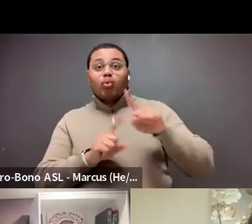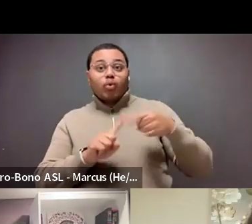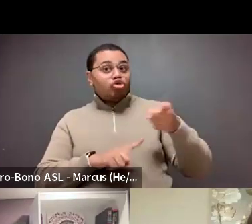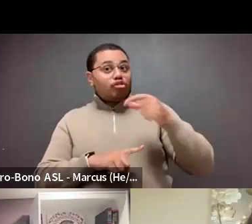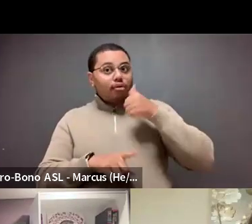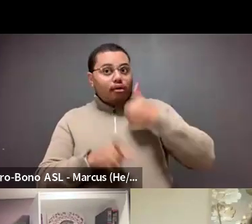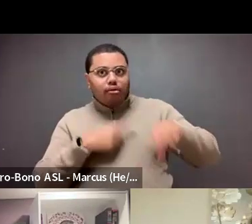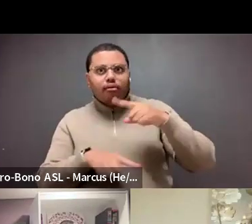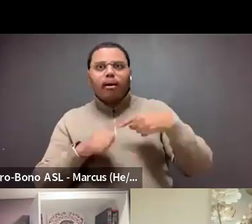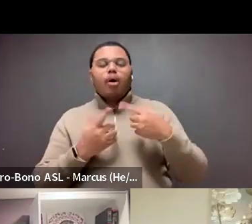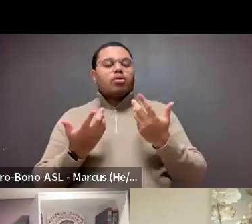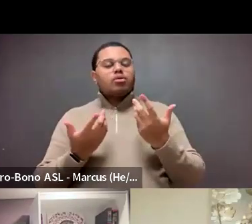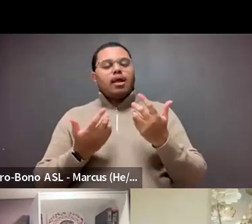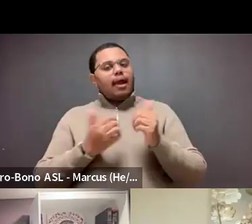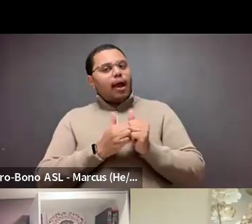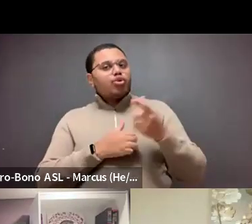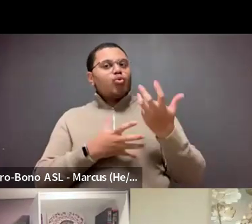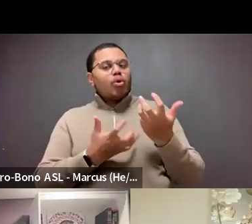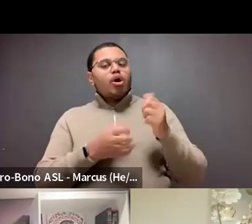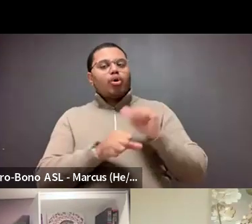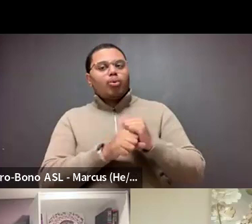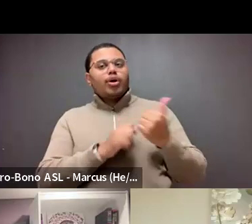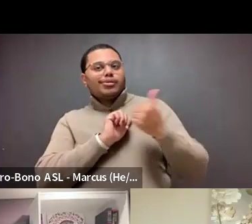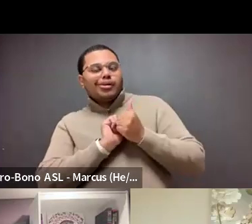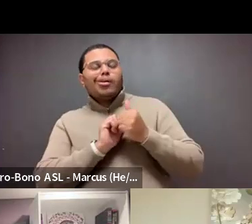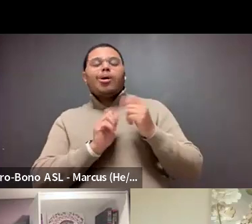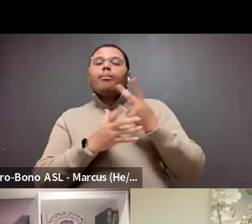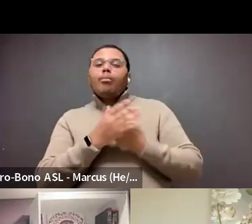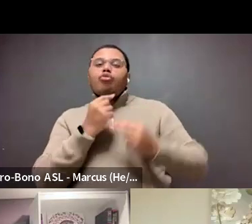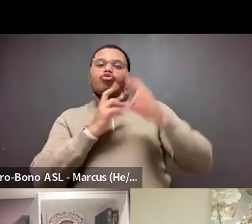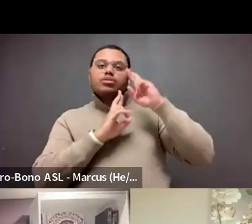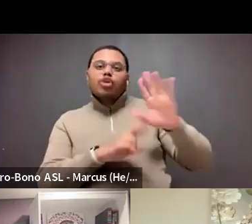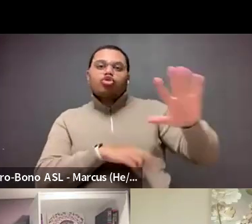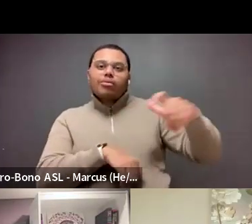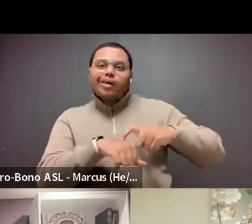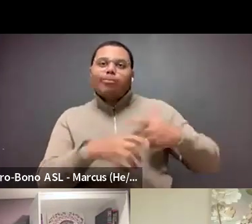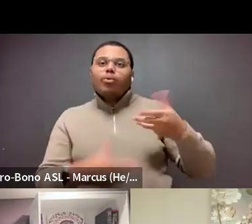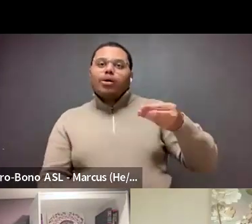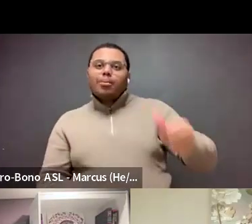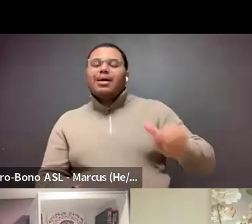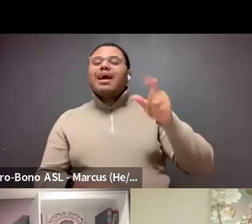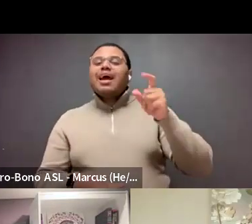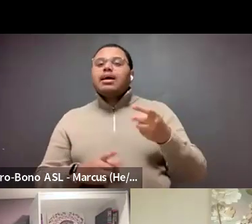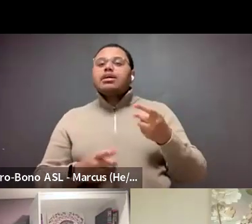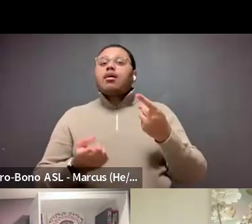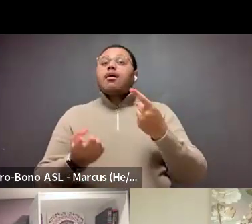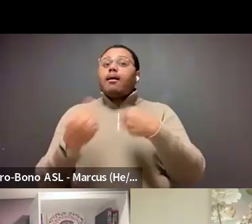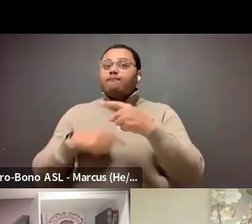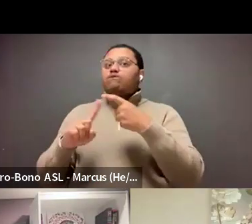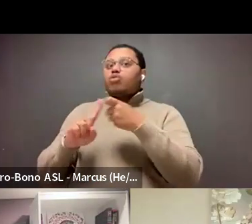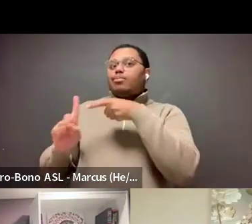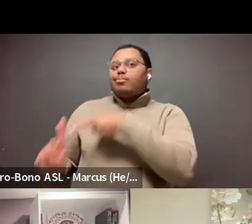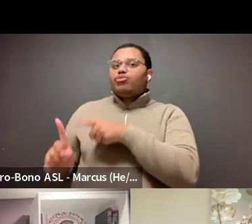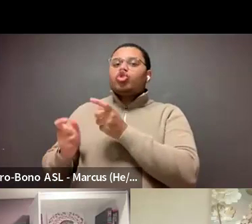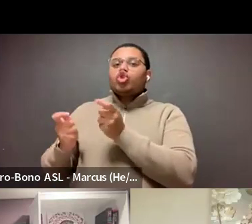What are the ways that you would like to work together that's both respecting your time and what you're being paid for? And I do think that has to come from the director, because I think it's really